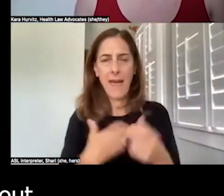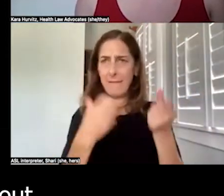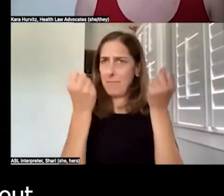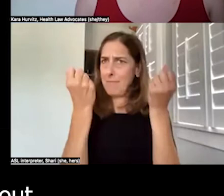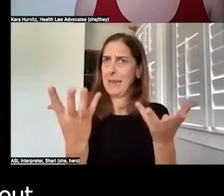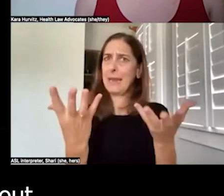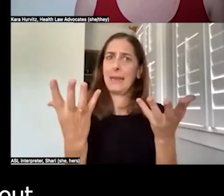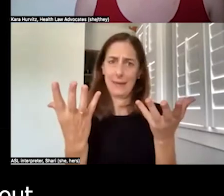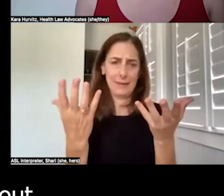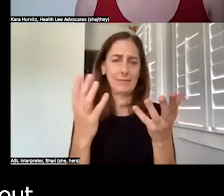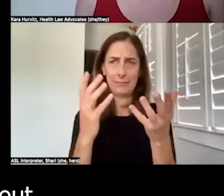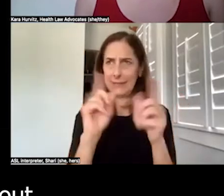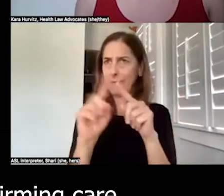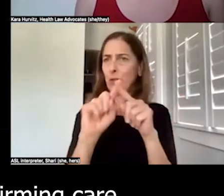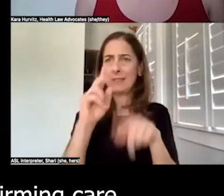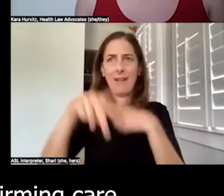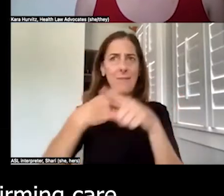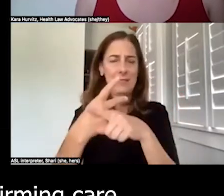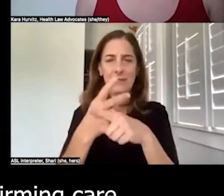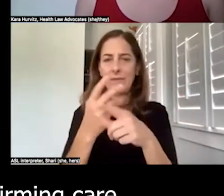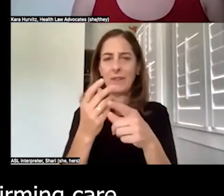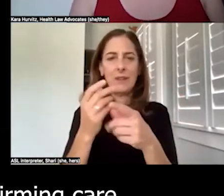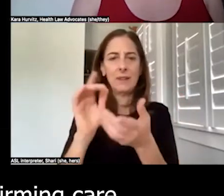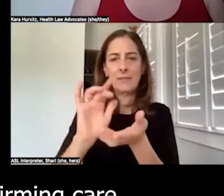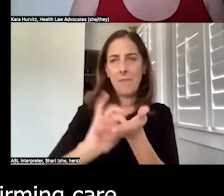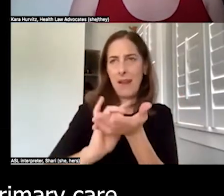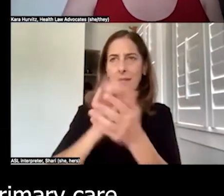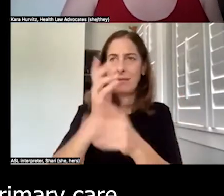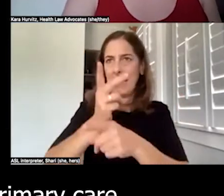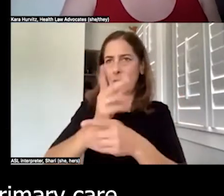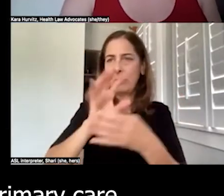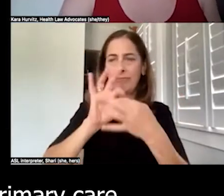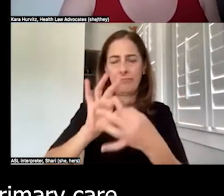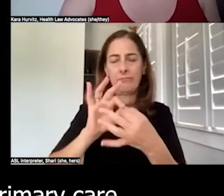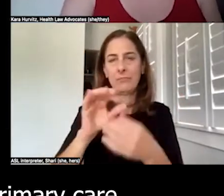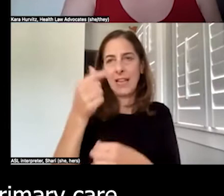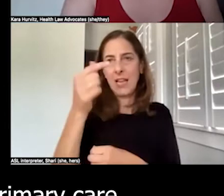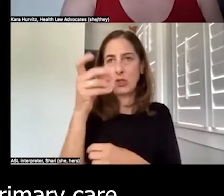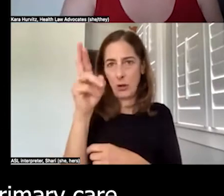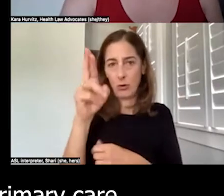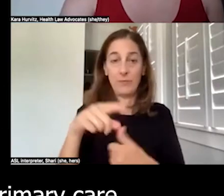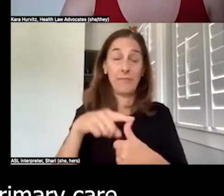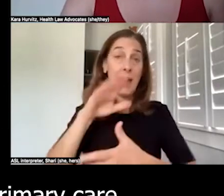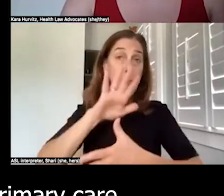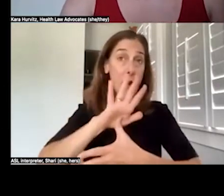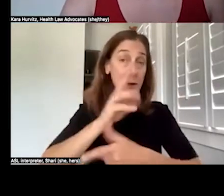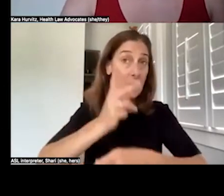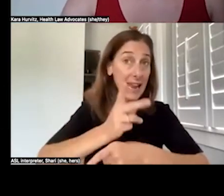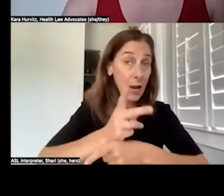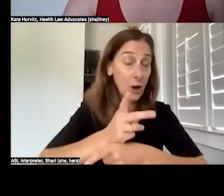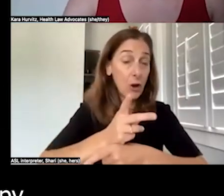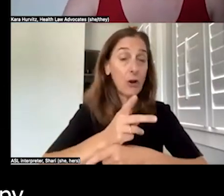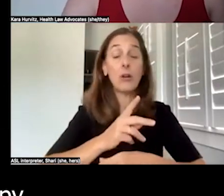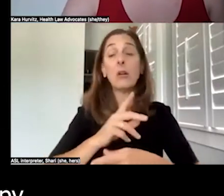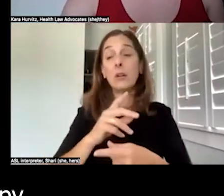things that we might be talking about when we're talking about gender affirming care. So we're going to be talking about primary care. My